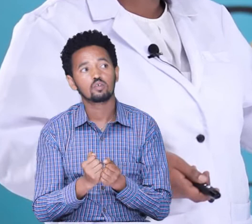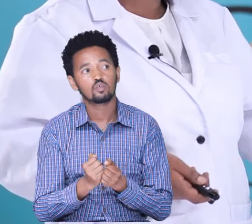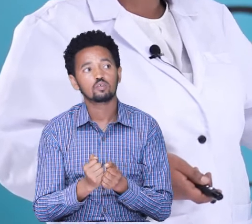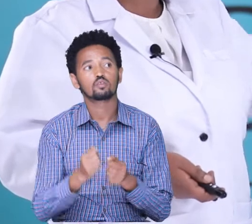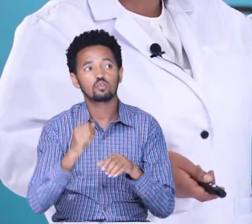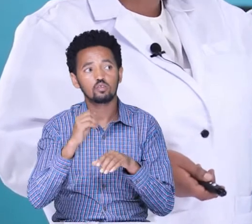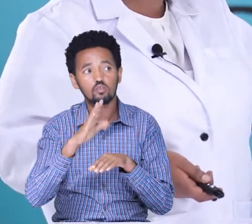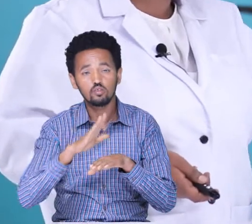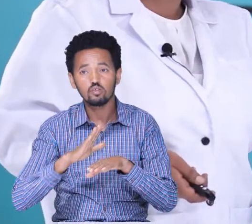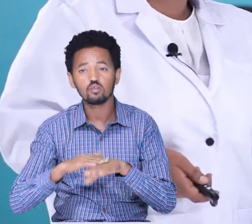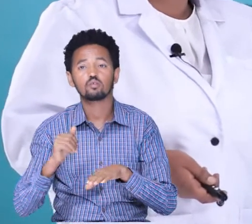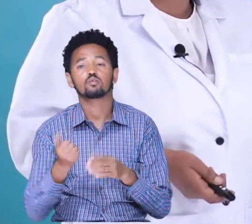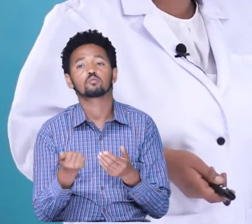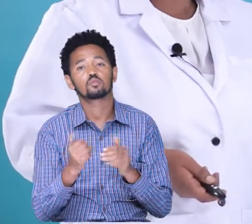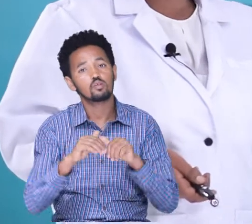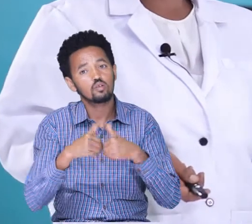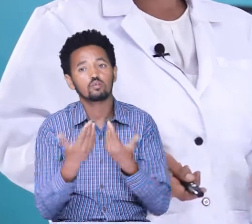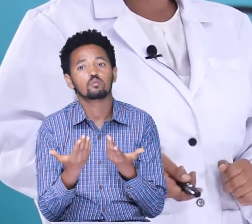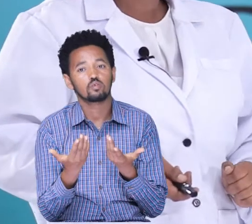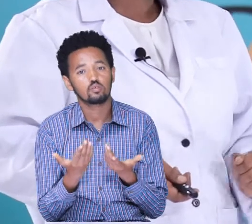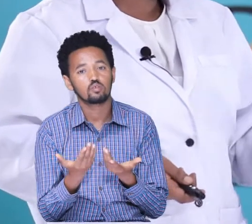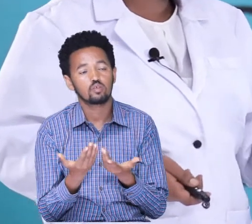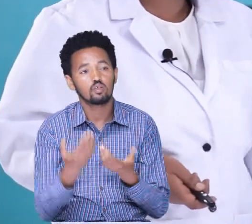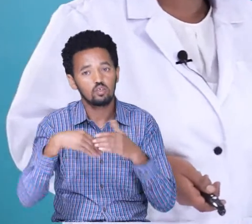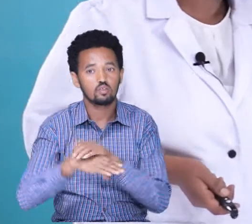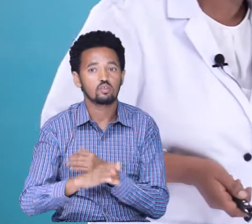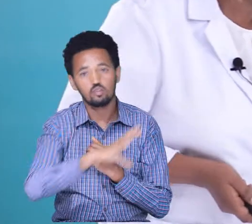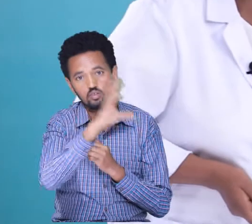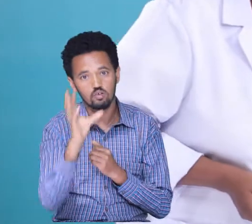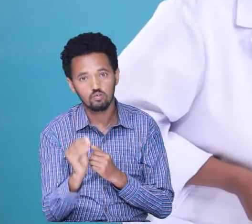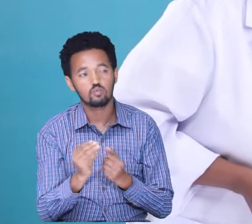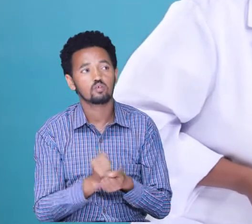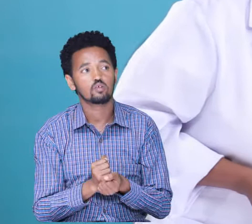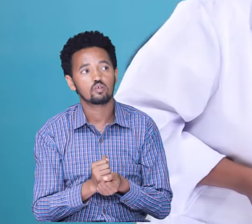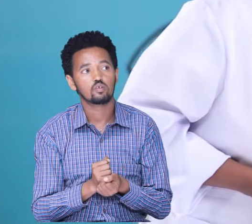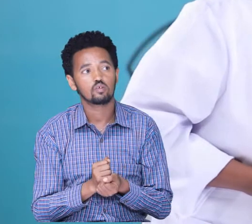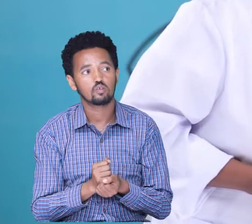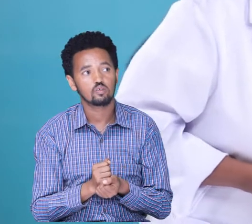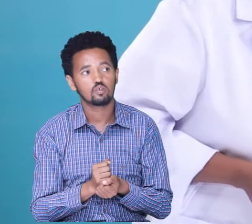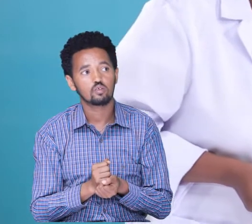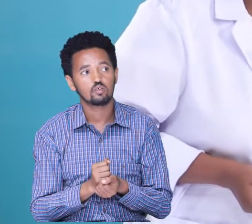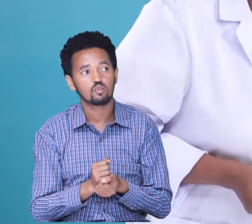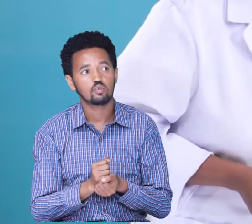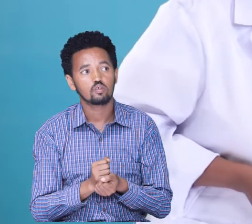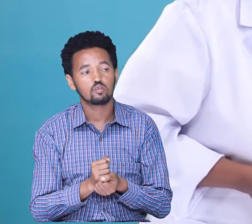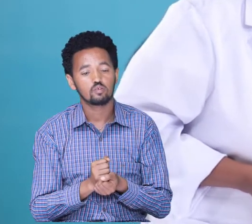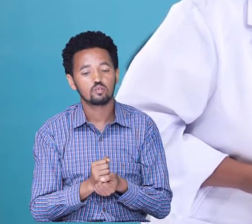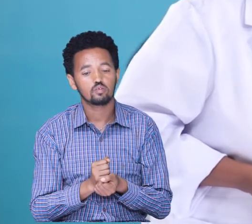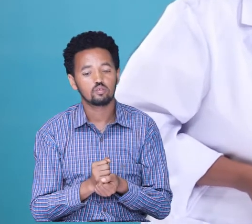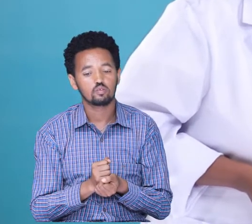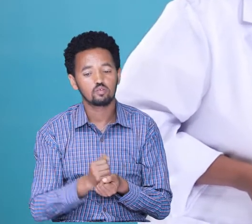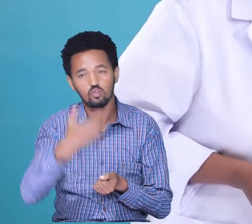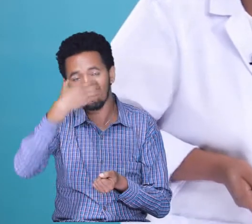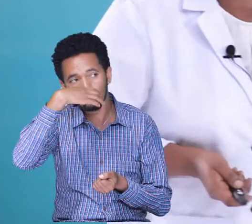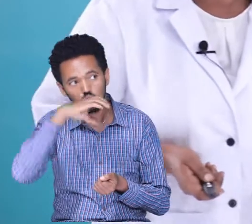cold current affect the western coast of Africa, and the Mozambique warm current affects the